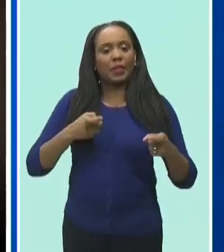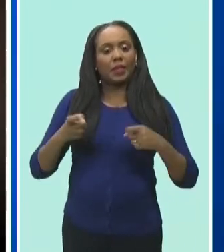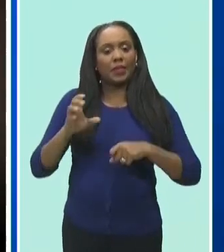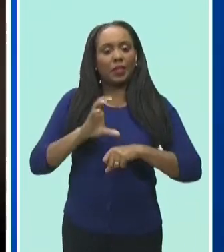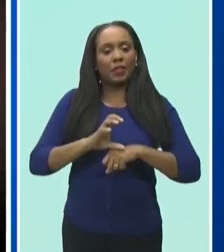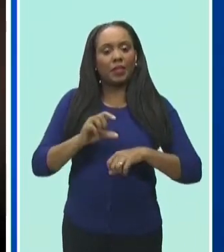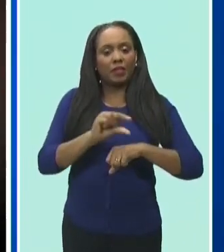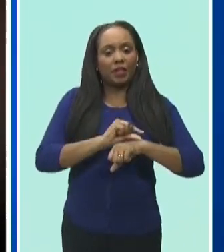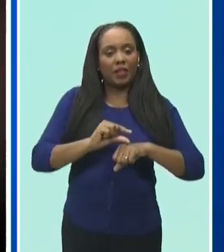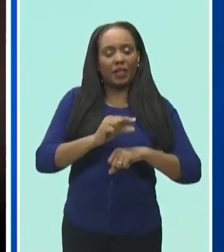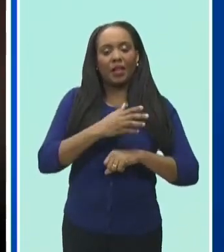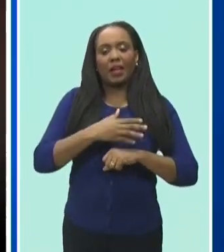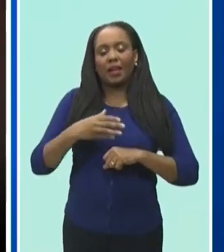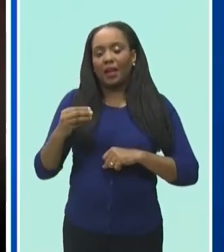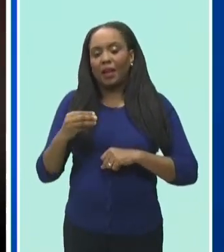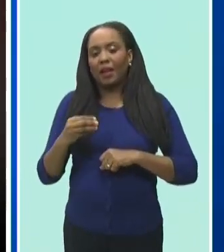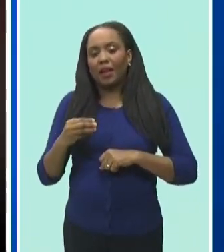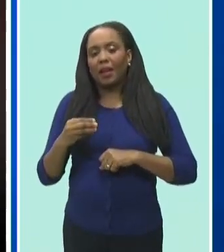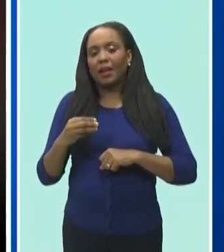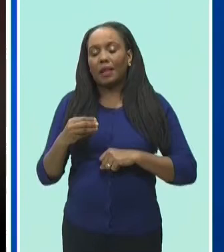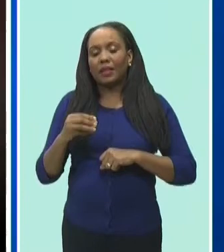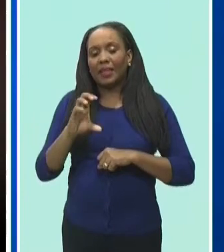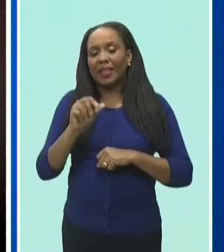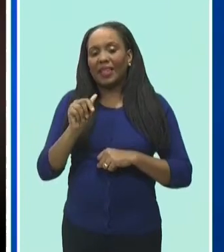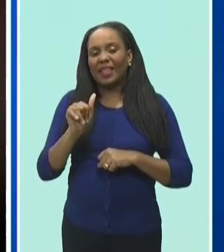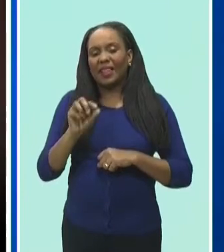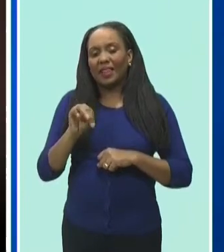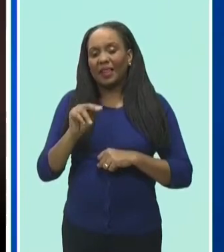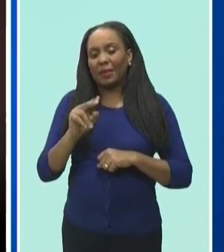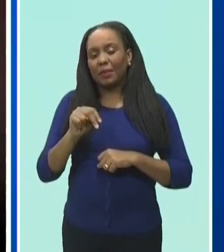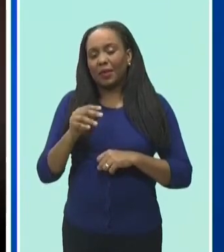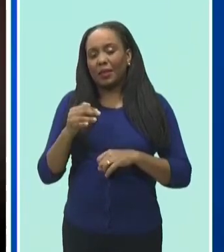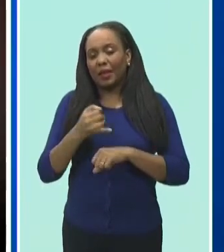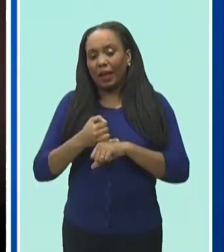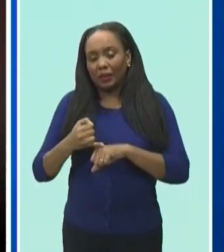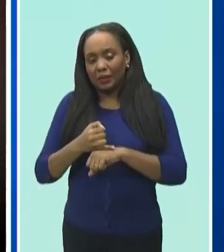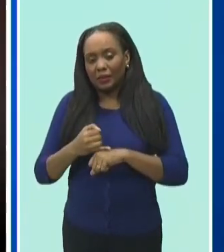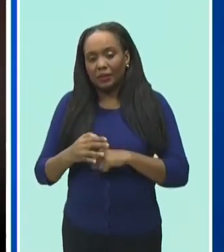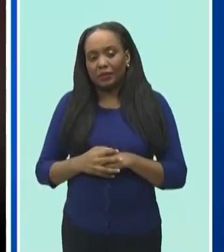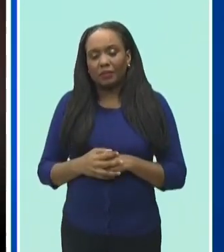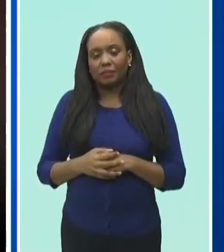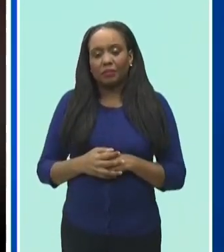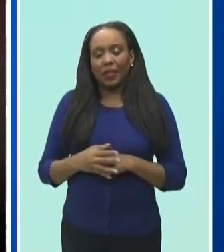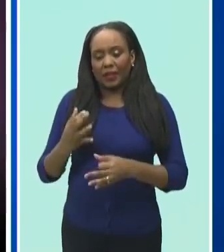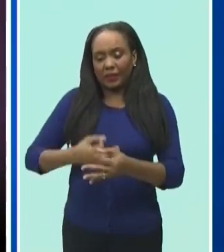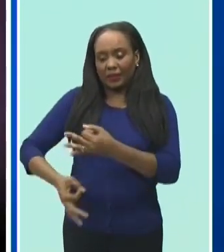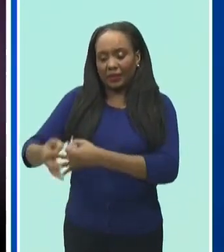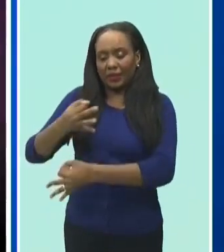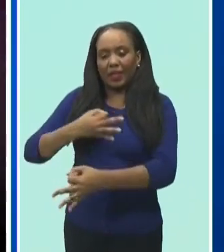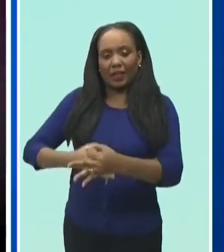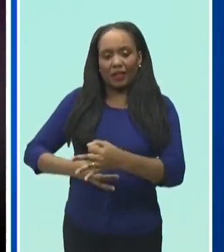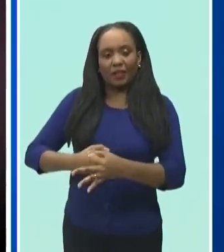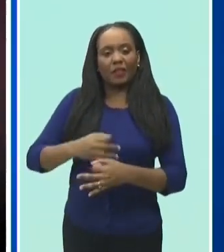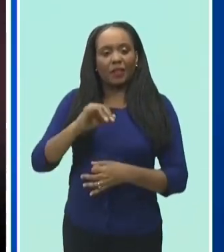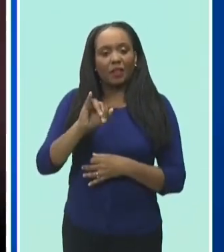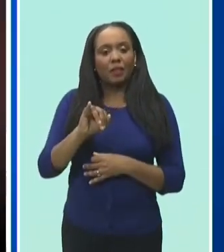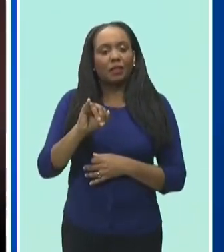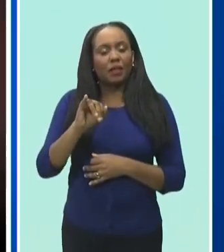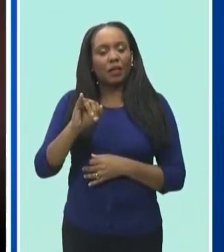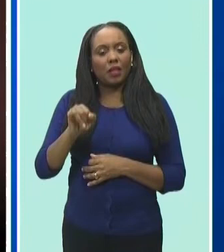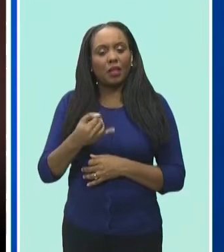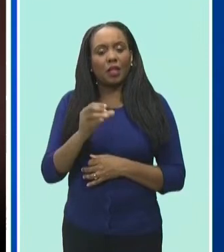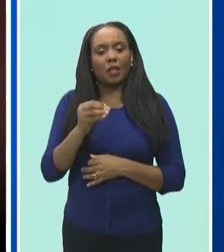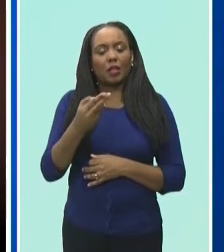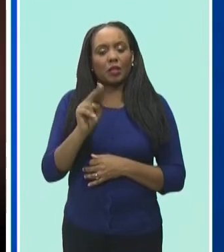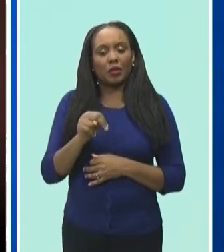He succeeds Barbadian Dr. John Holder, who retired in February of last year. In a short address to the media following his election,